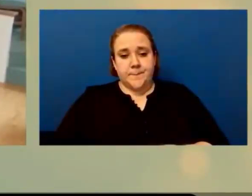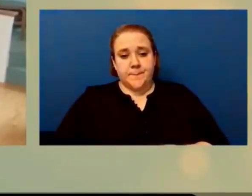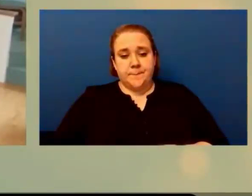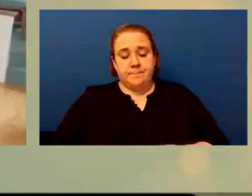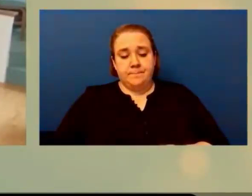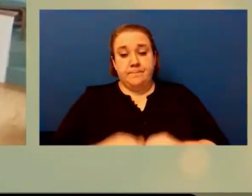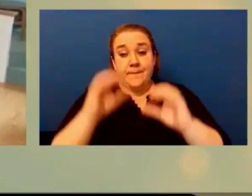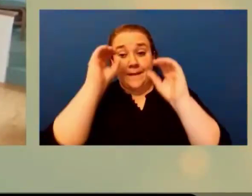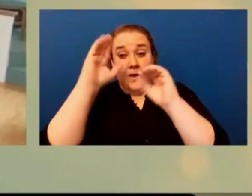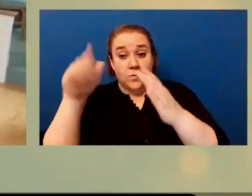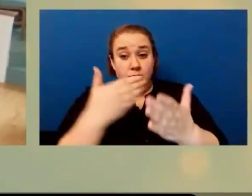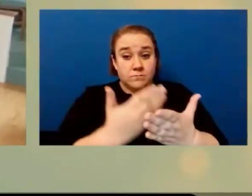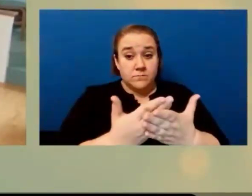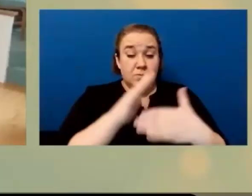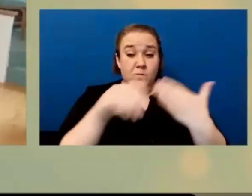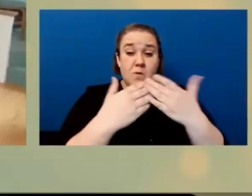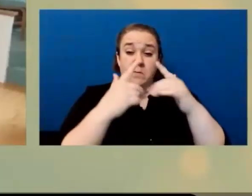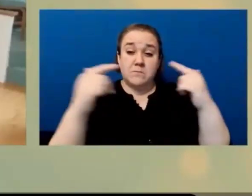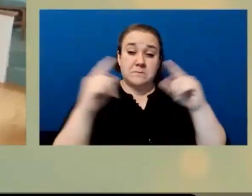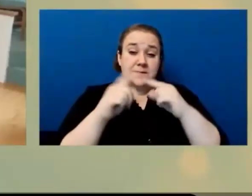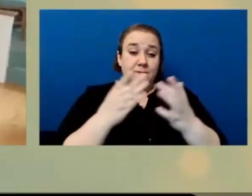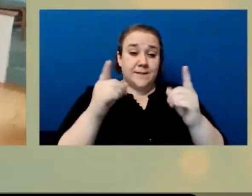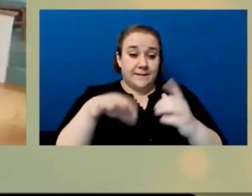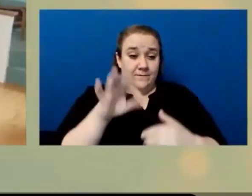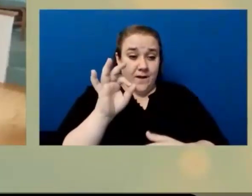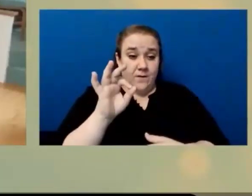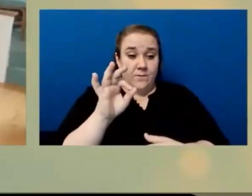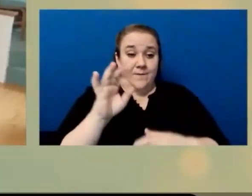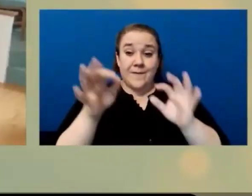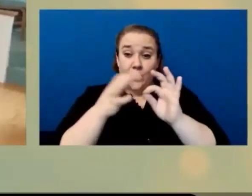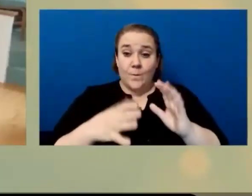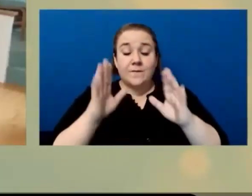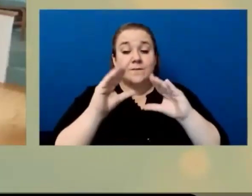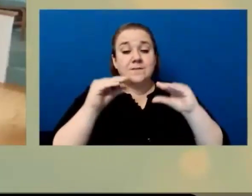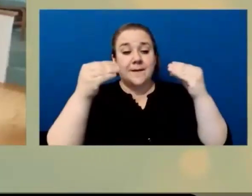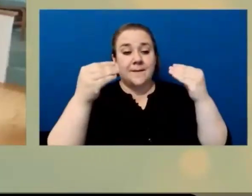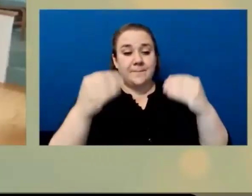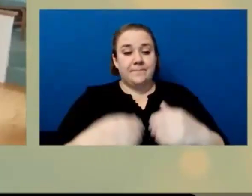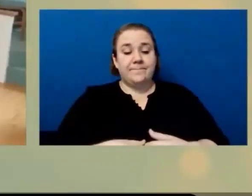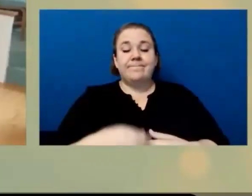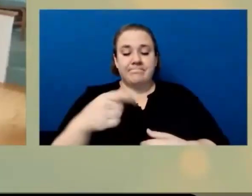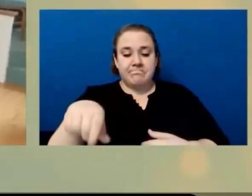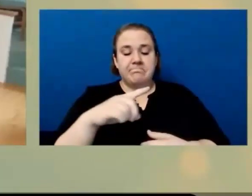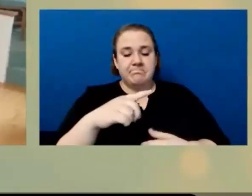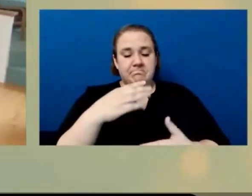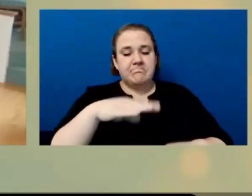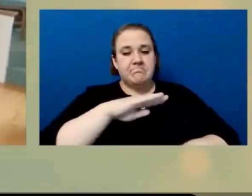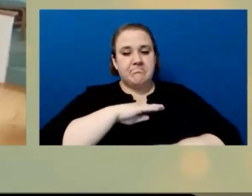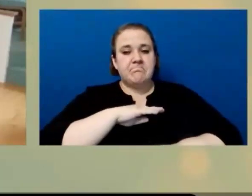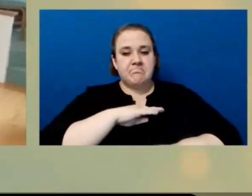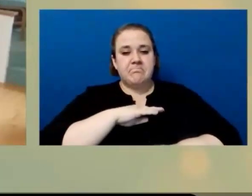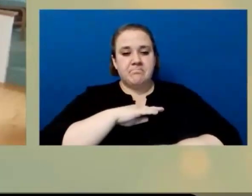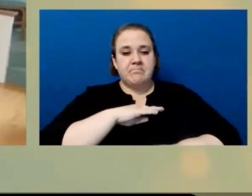And when he returned with all of the things that he had found, the weaver smiled. These will do, she